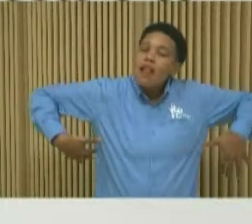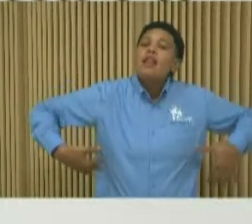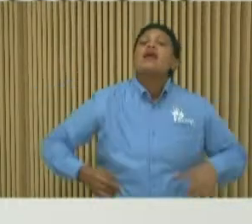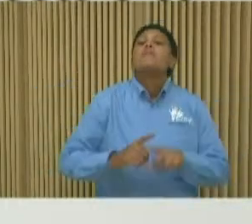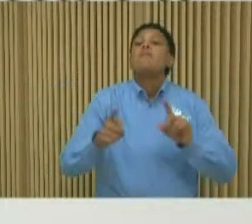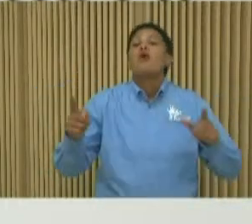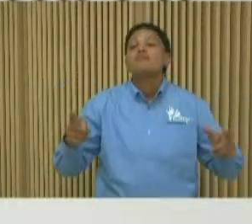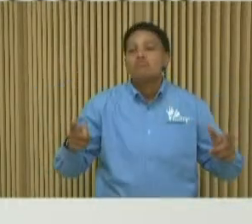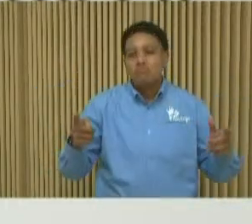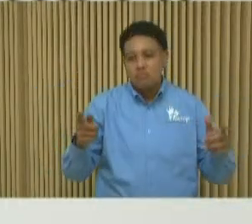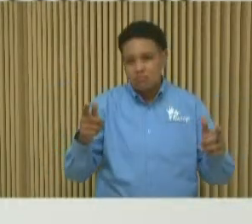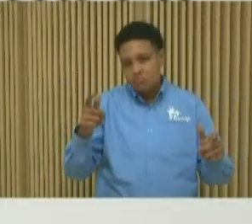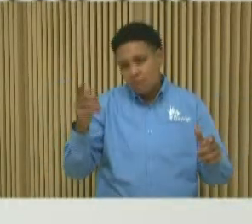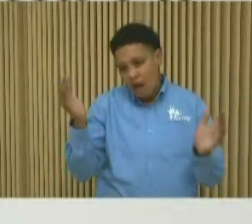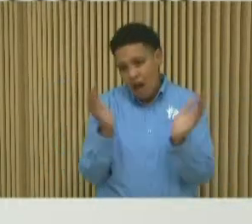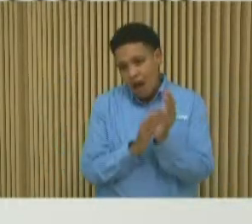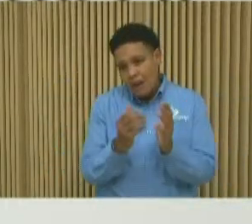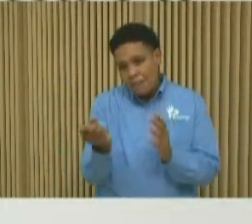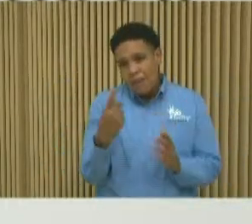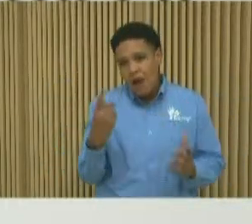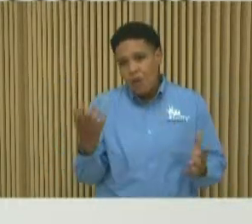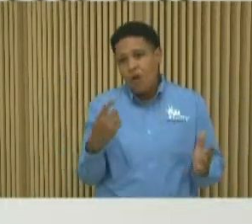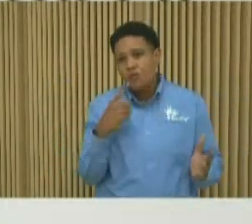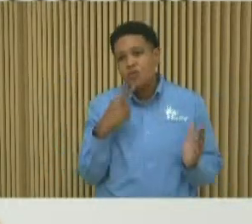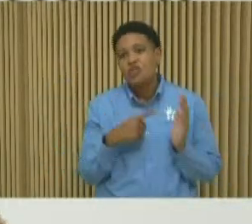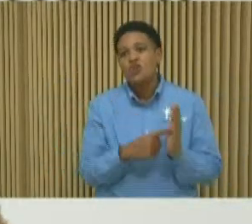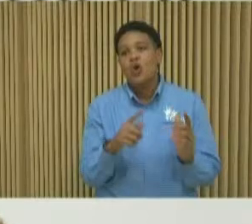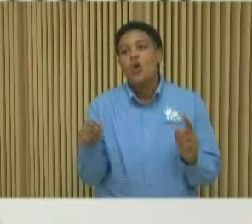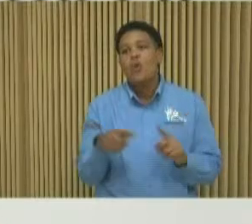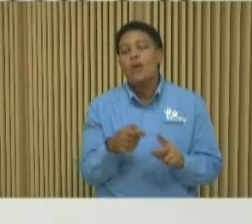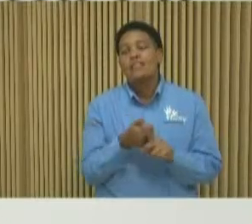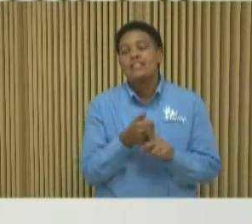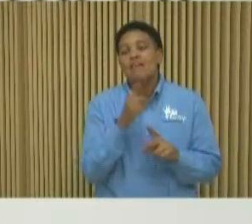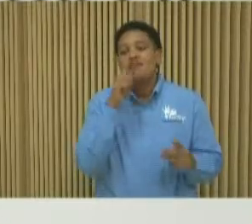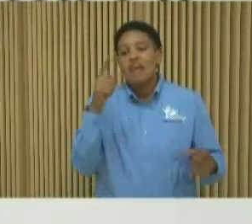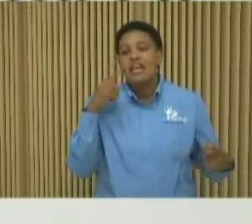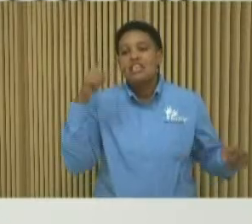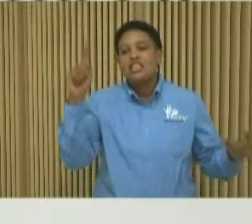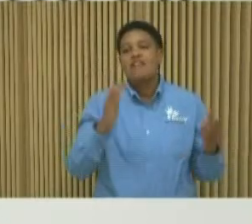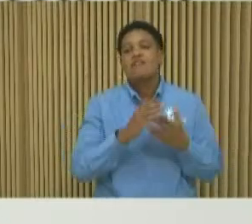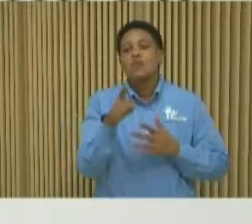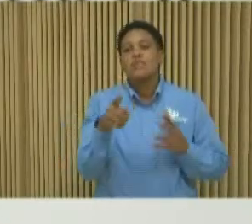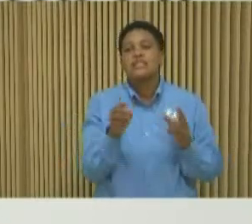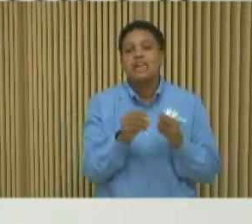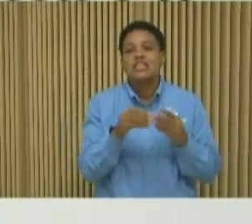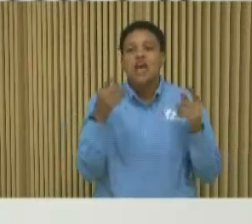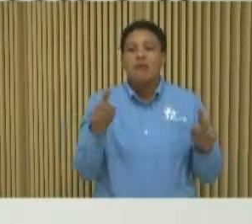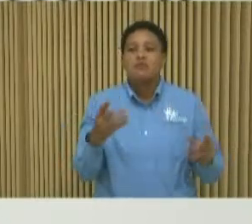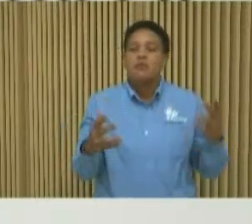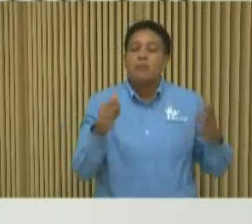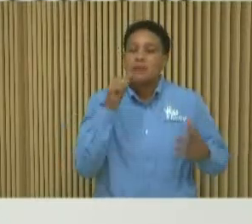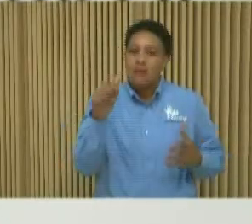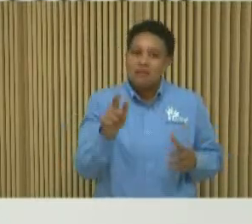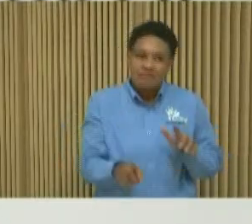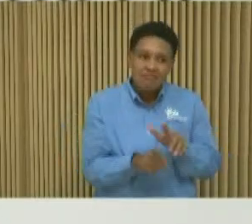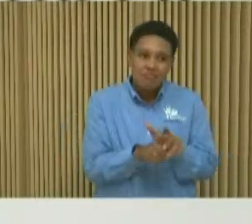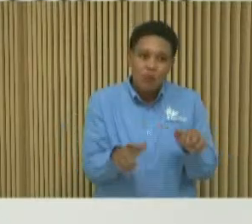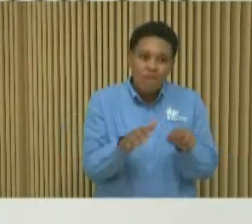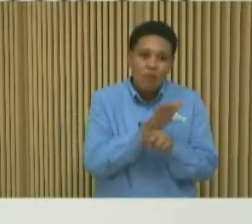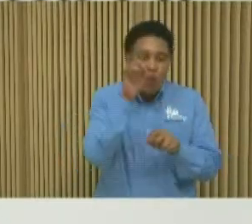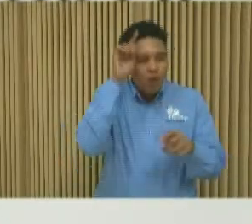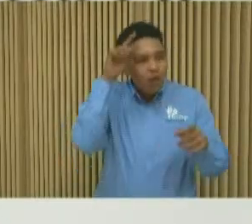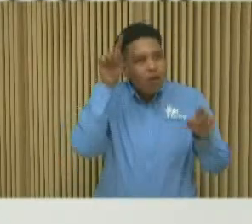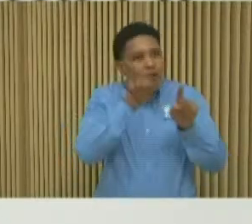but we always show them what they have achieved throughout the session. So you might not have come to a full